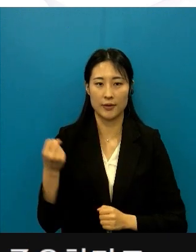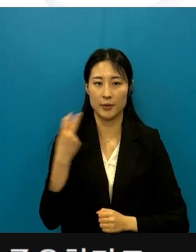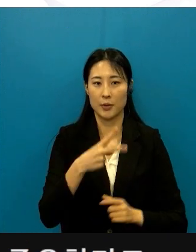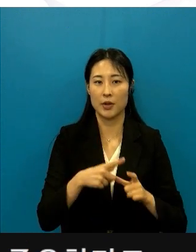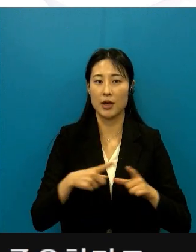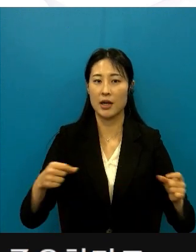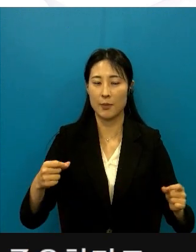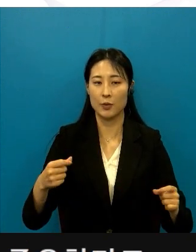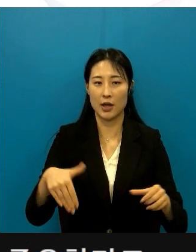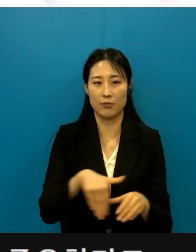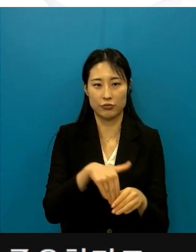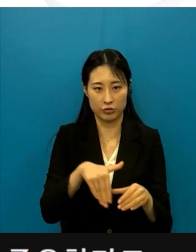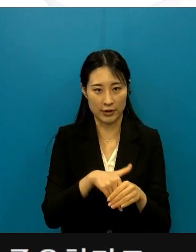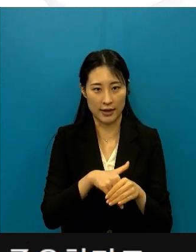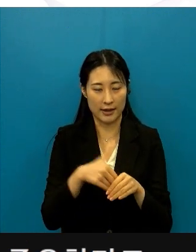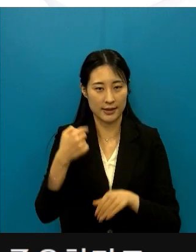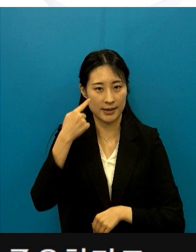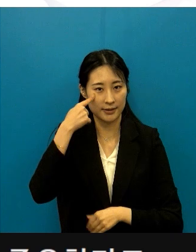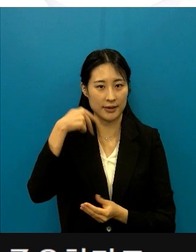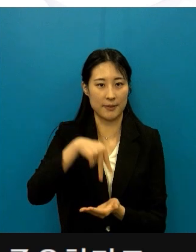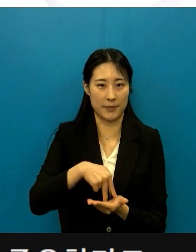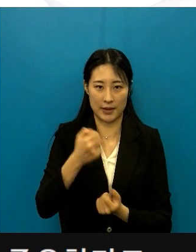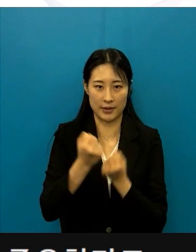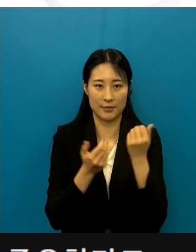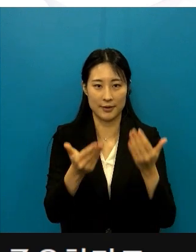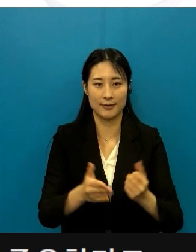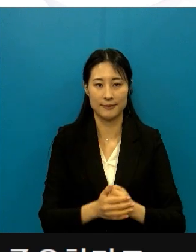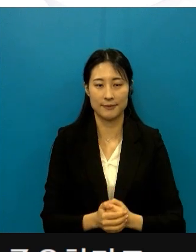against them, and to consider the implication.